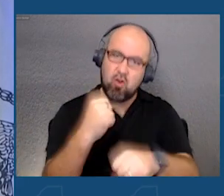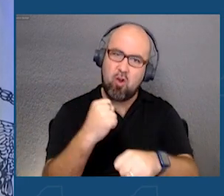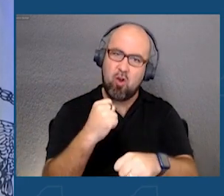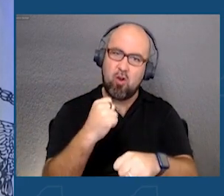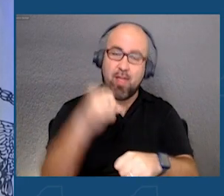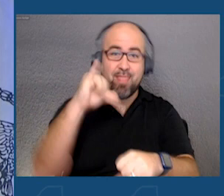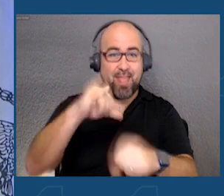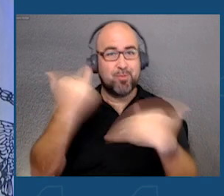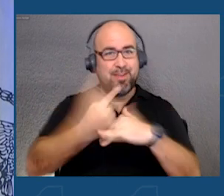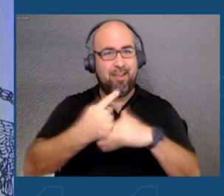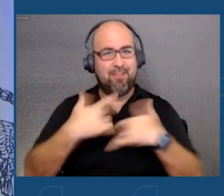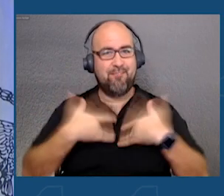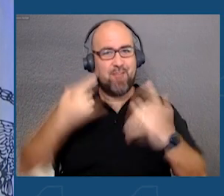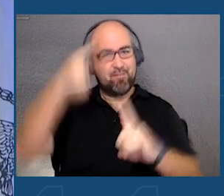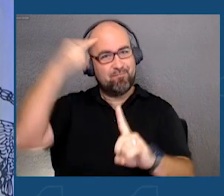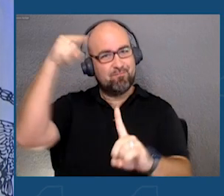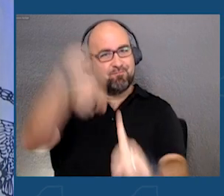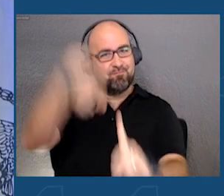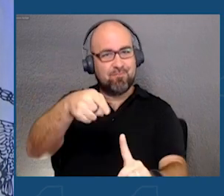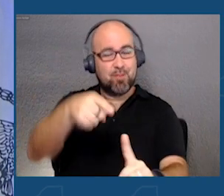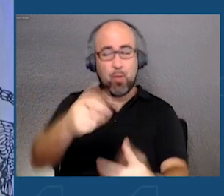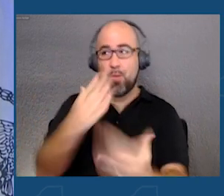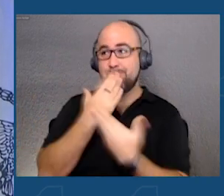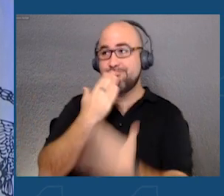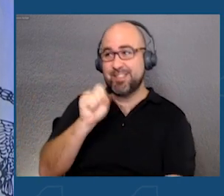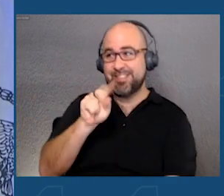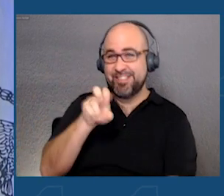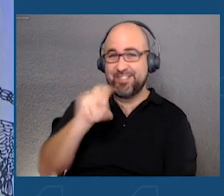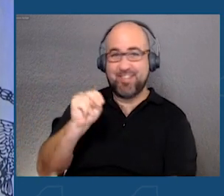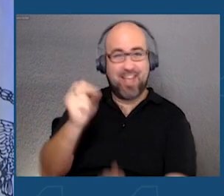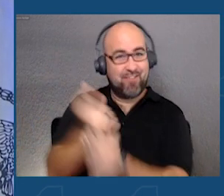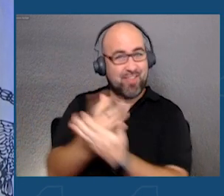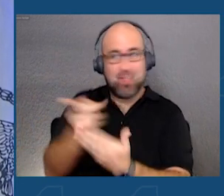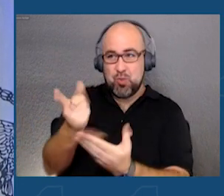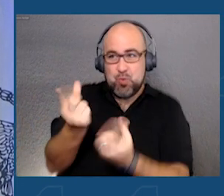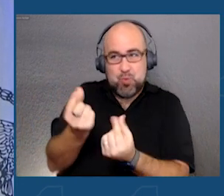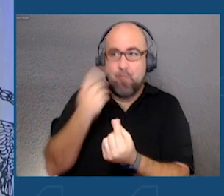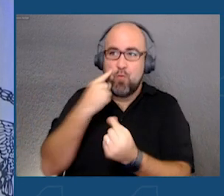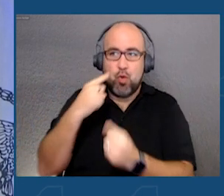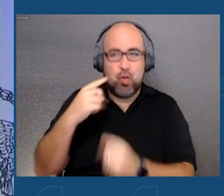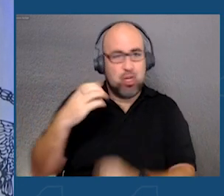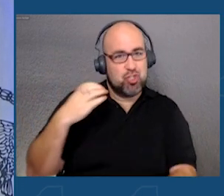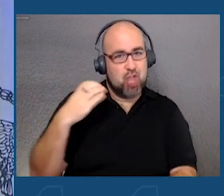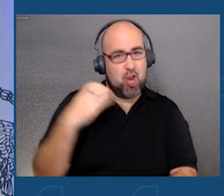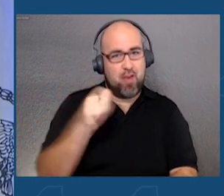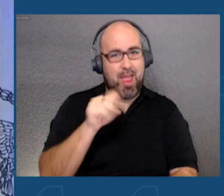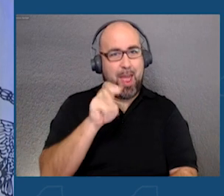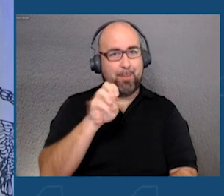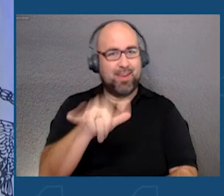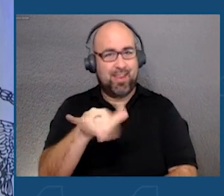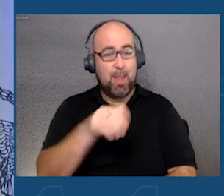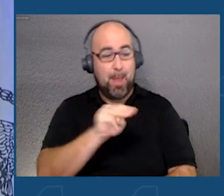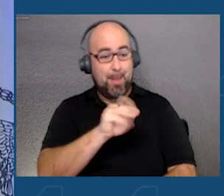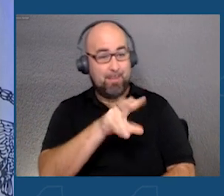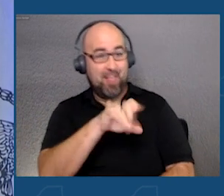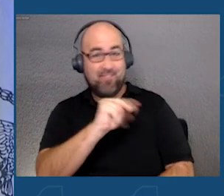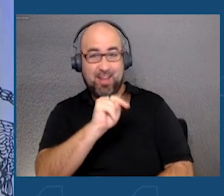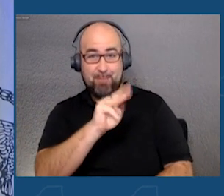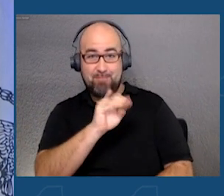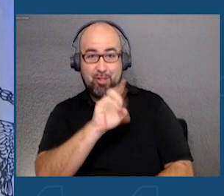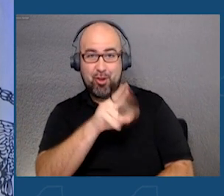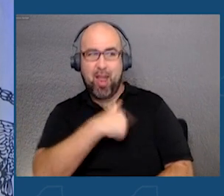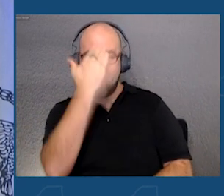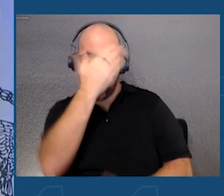thank Stephen for everything he does as chair of Abney. Melva Miller, I've known her a long time throughout her other